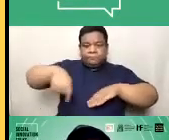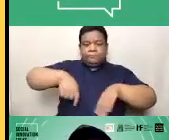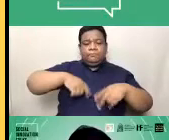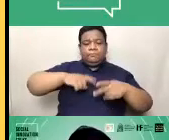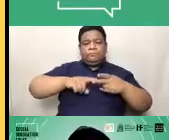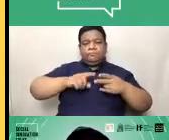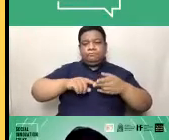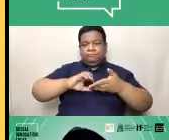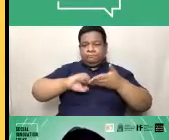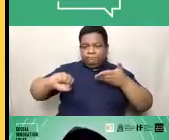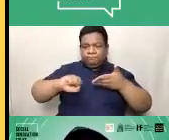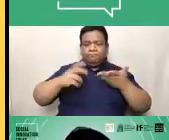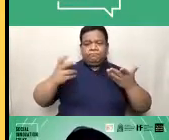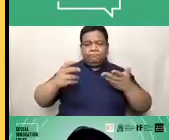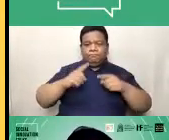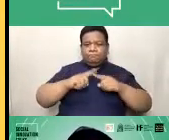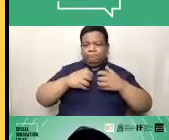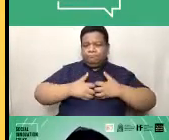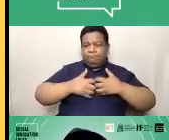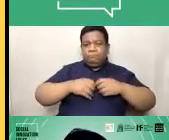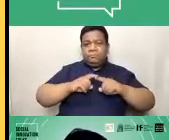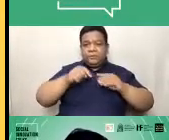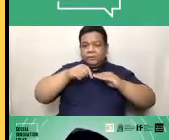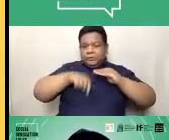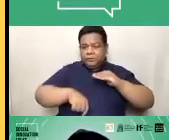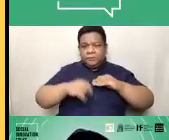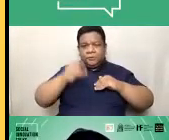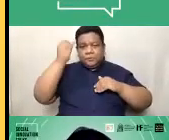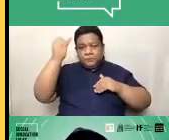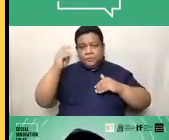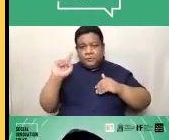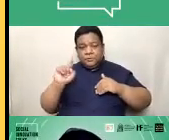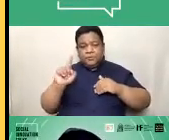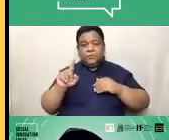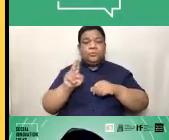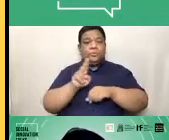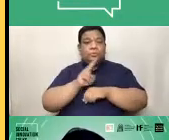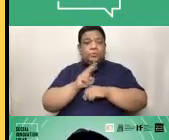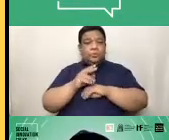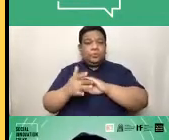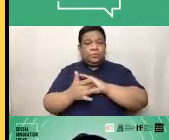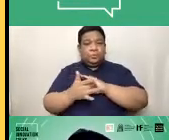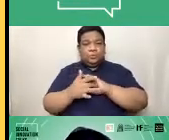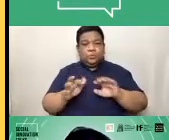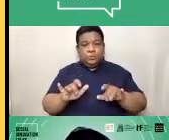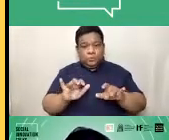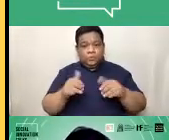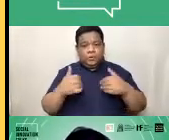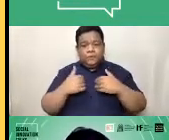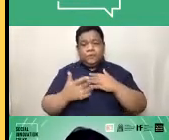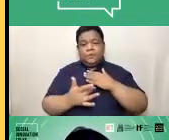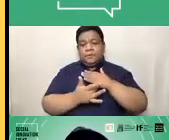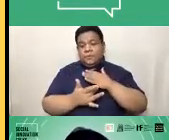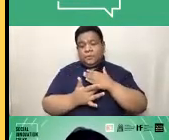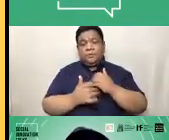specific machines. But we wanted to more of discuss the concept, which is that using computers, using digitalization allows